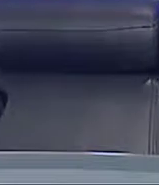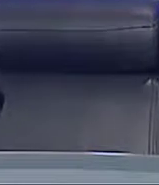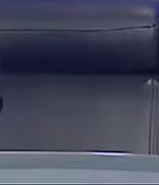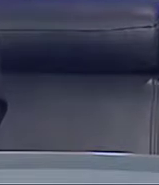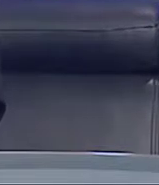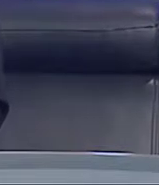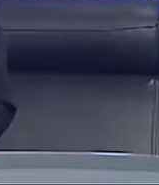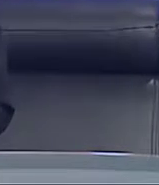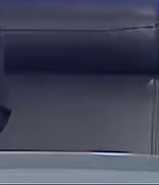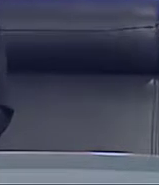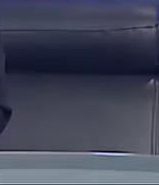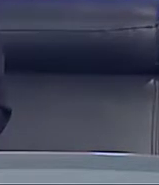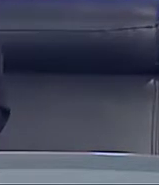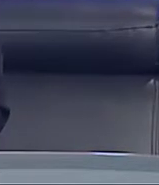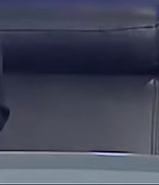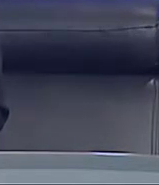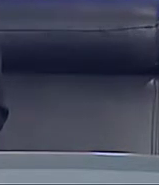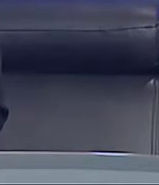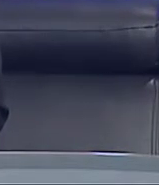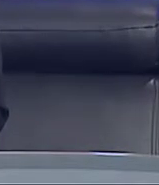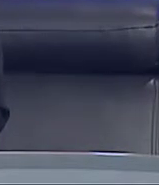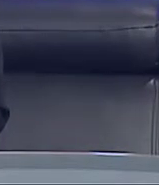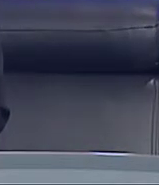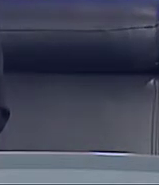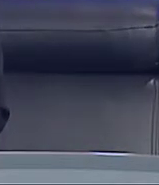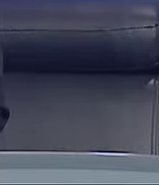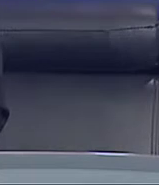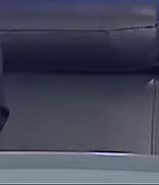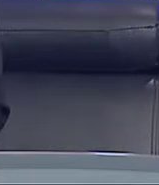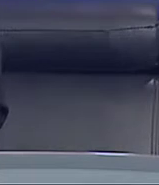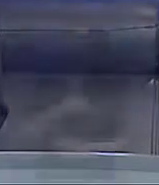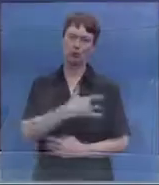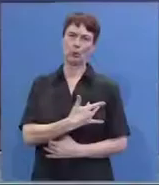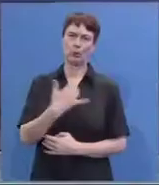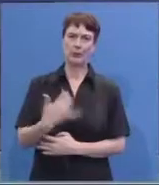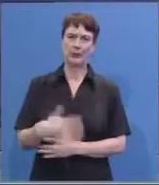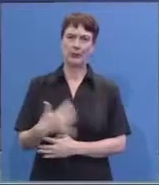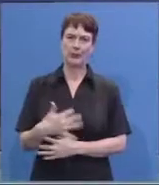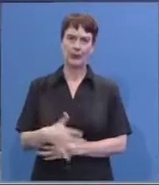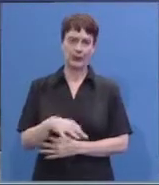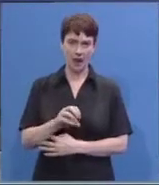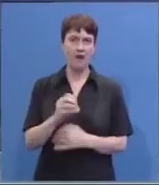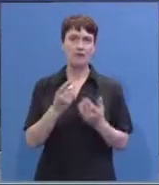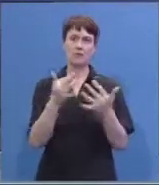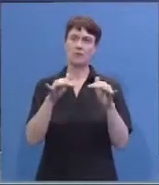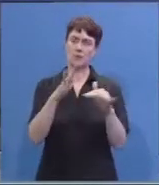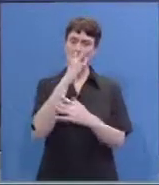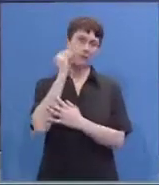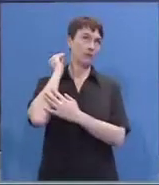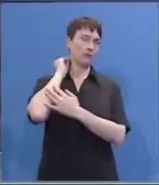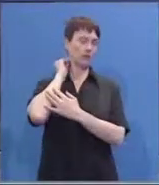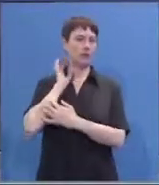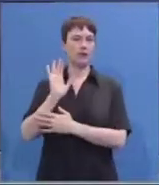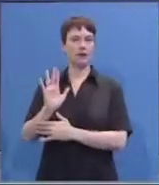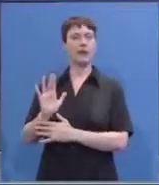passing of Madiba has really touched the hearts of many South Africans from all walks of life and maybe continue to keep his memory and his legacy alive.